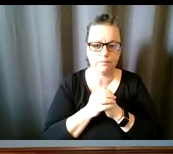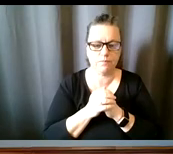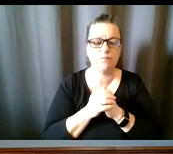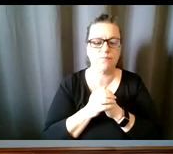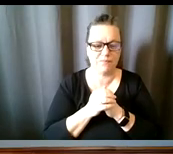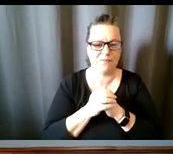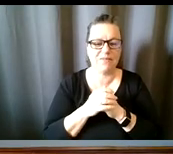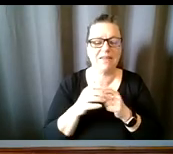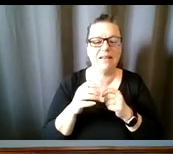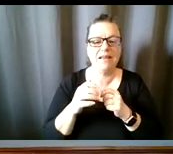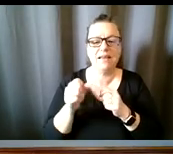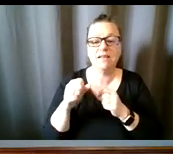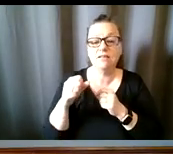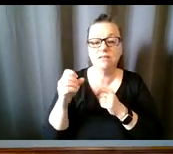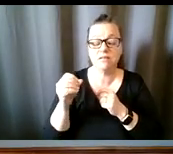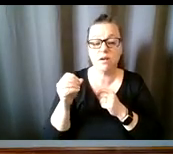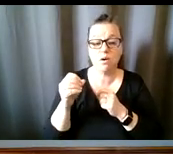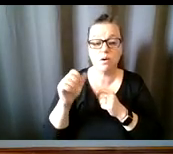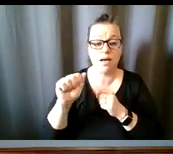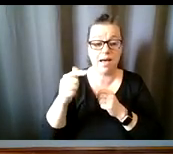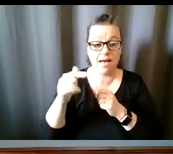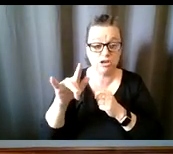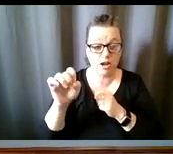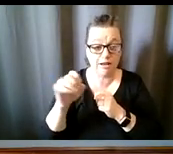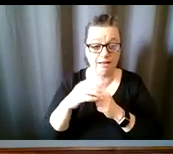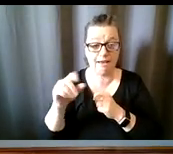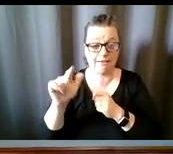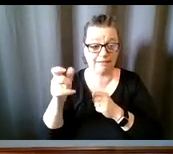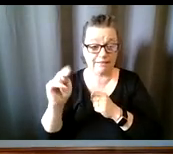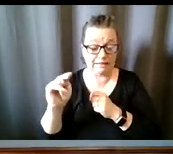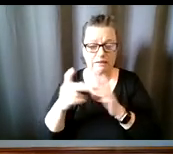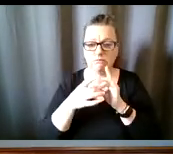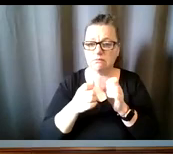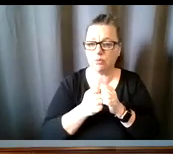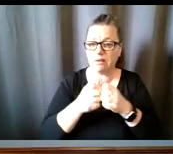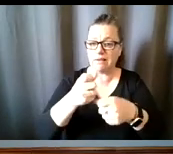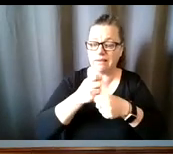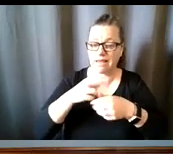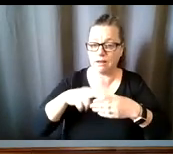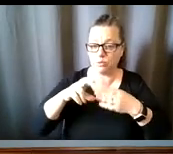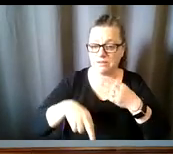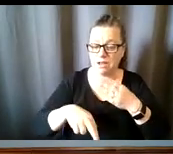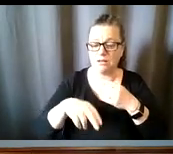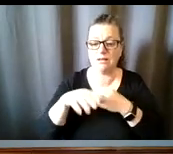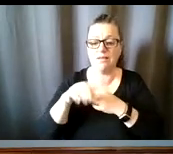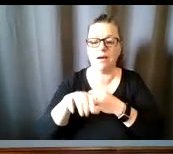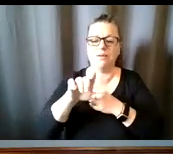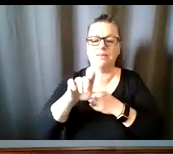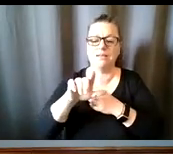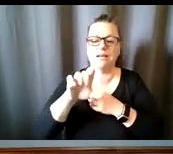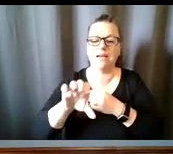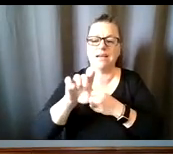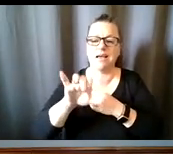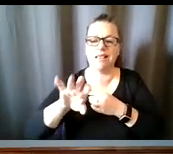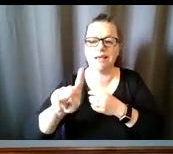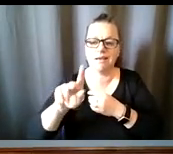go. So Agile and Lean, it's about getting results. Well, I got to admit that was a little bit of a clickbait title. It